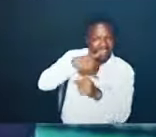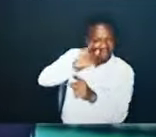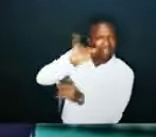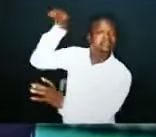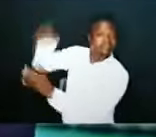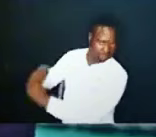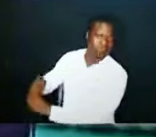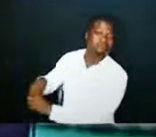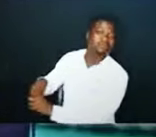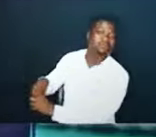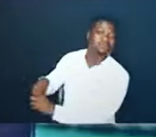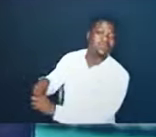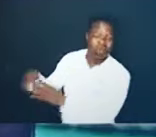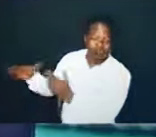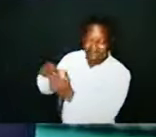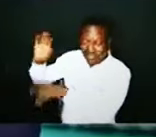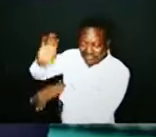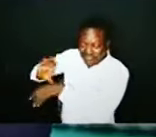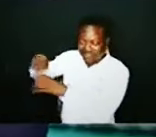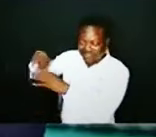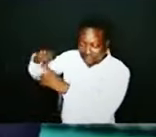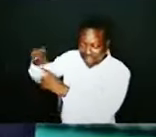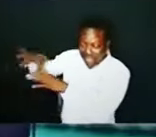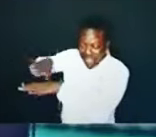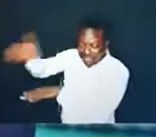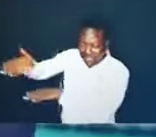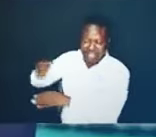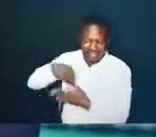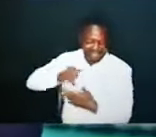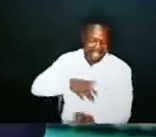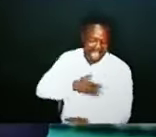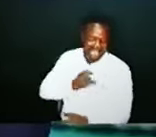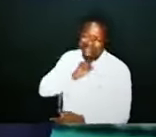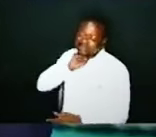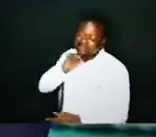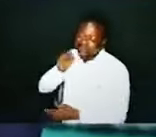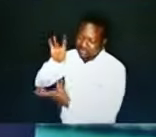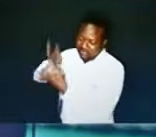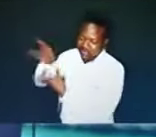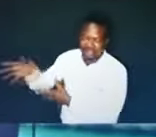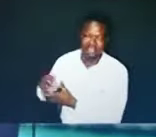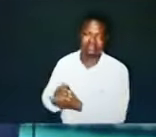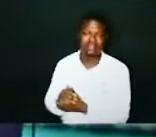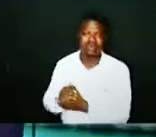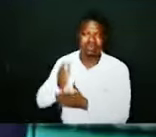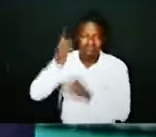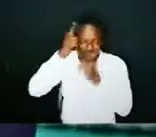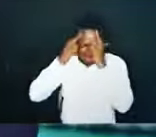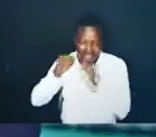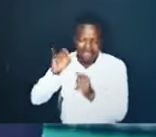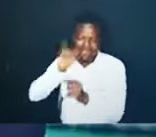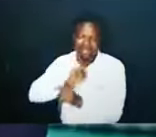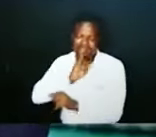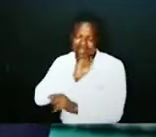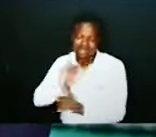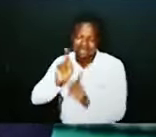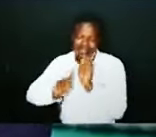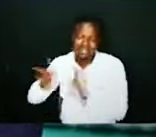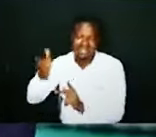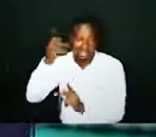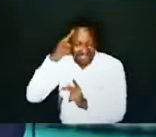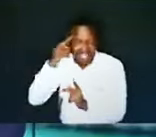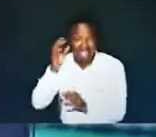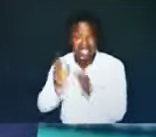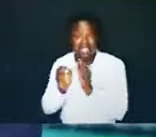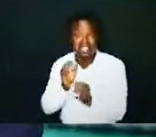For them, they think that if you are born in Zion, there is no human being like